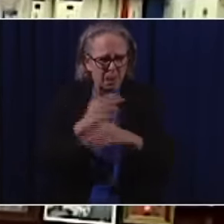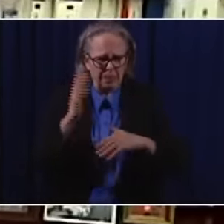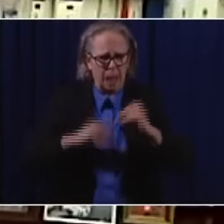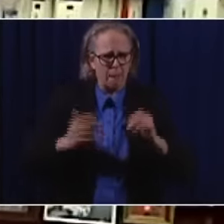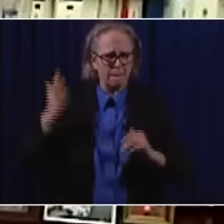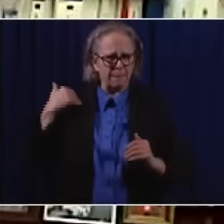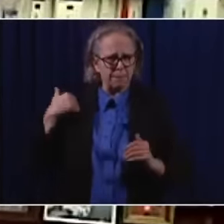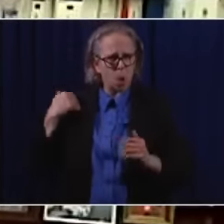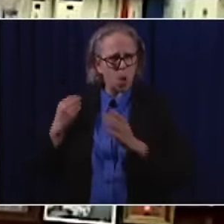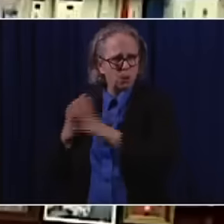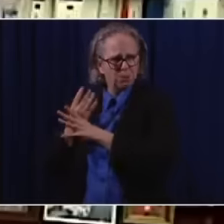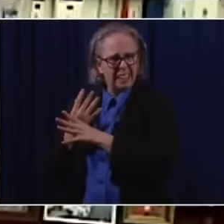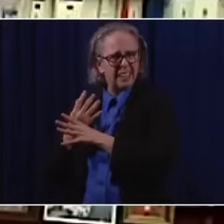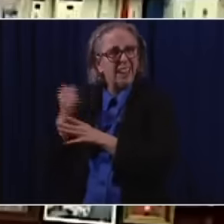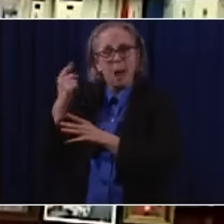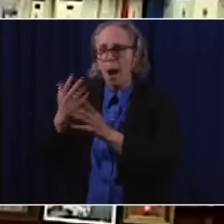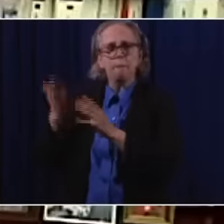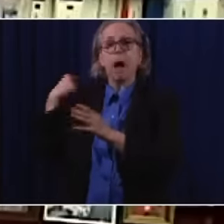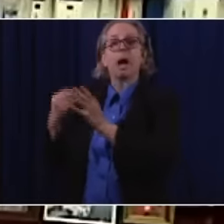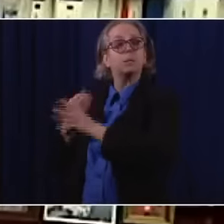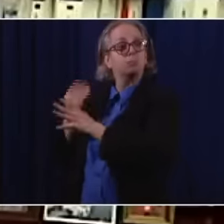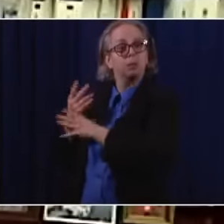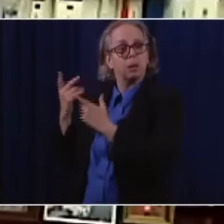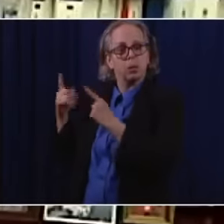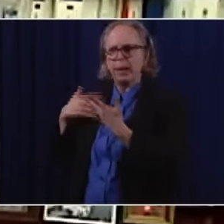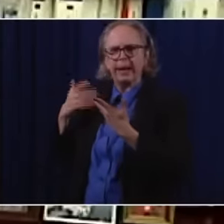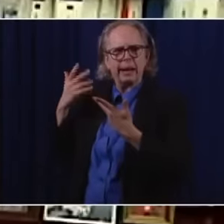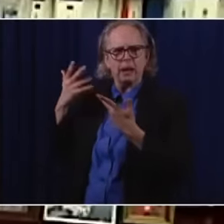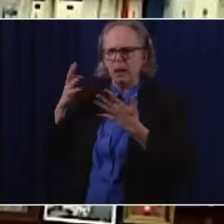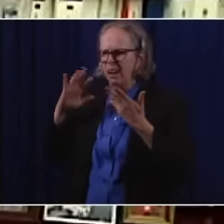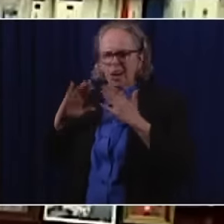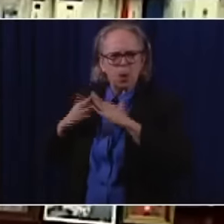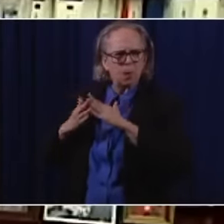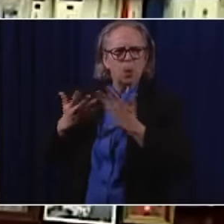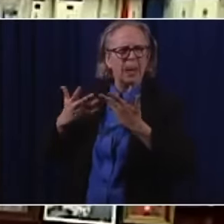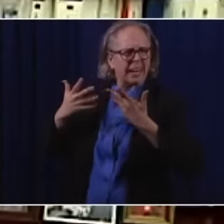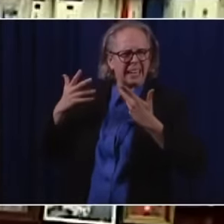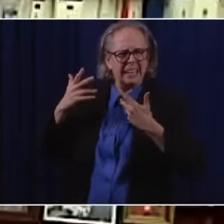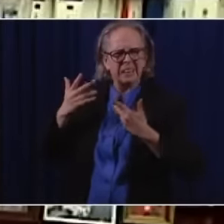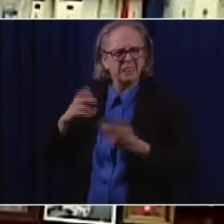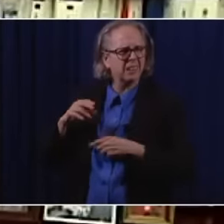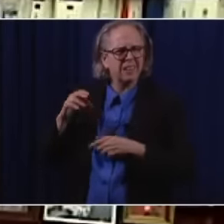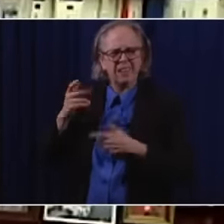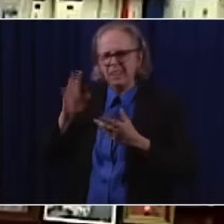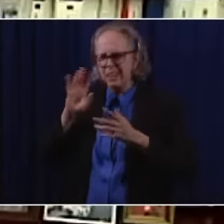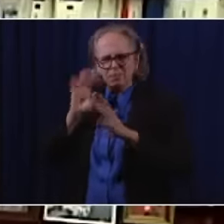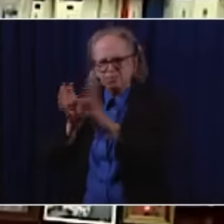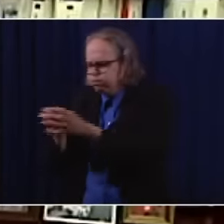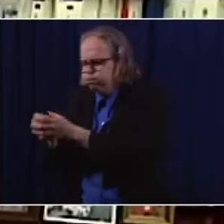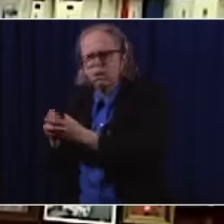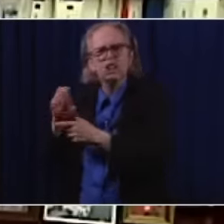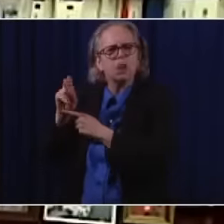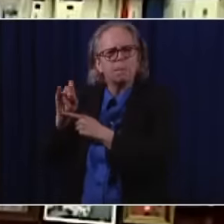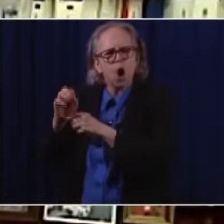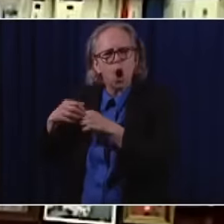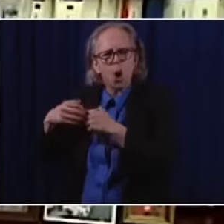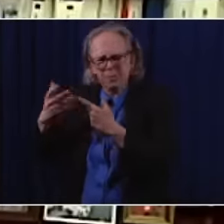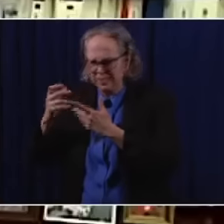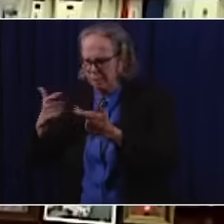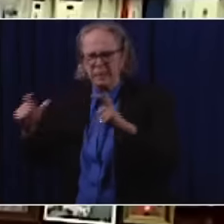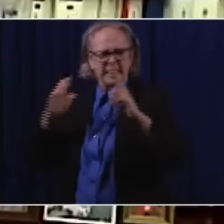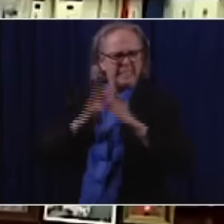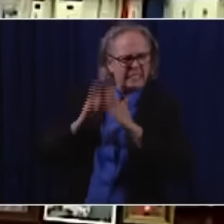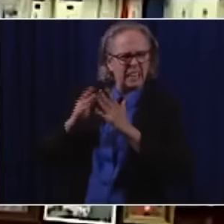from the metropolitan areas of the state and some of the suburban areas around the big cities where hospitalizations occurred. I think one other